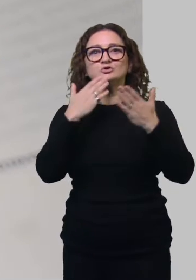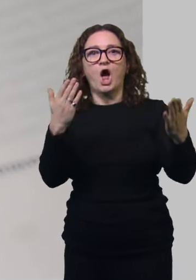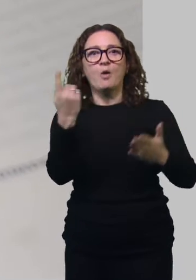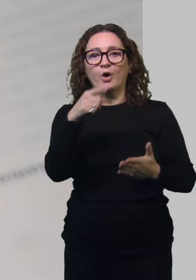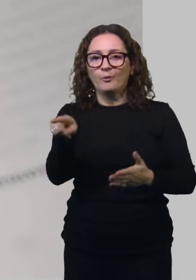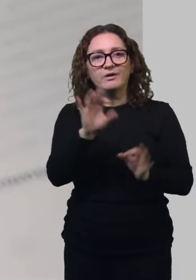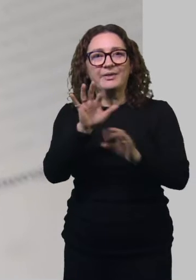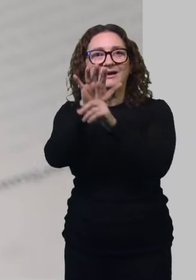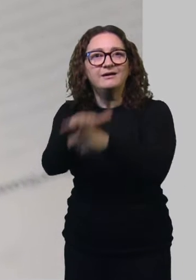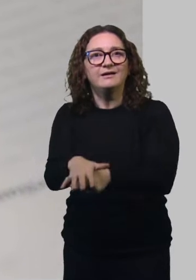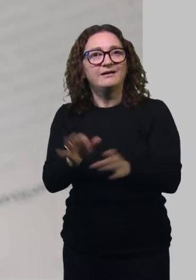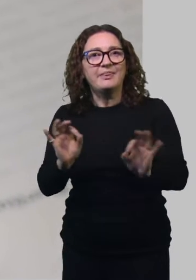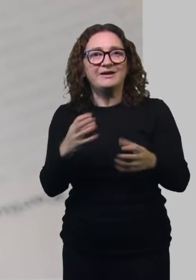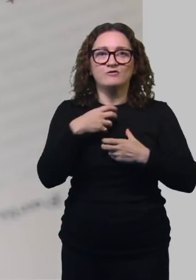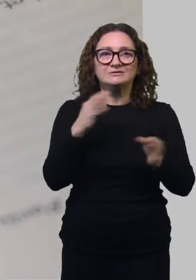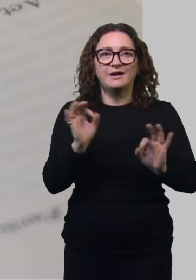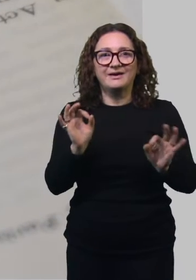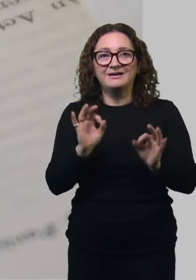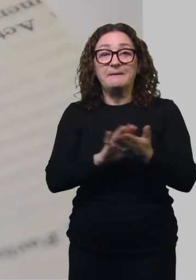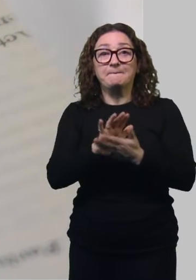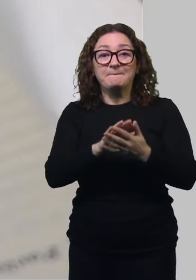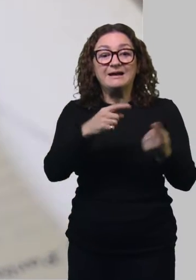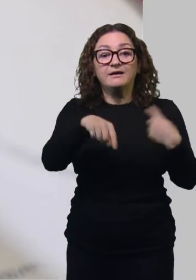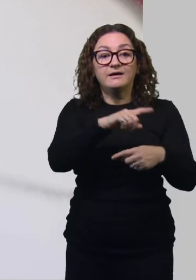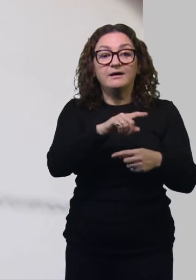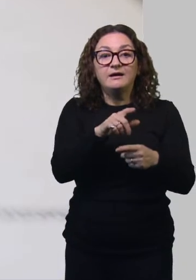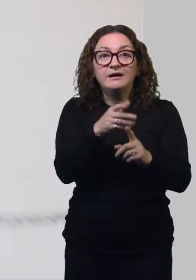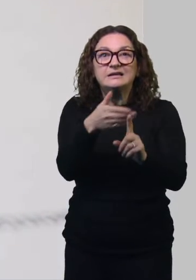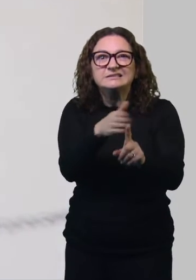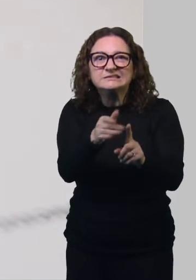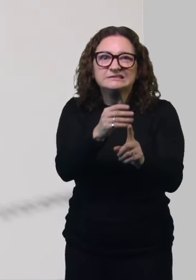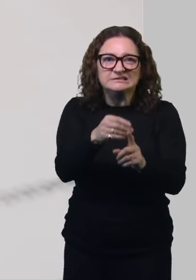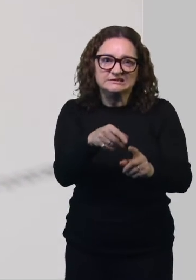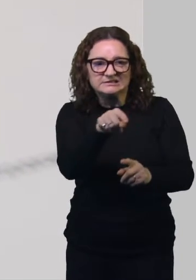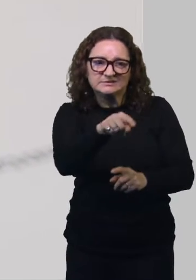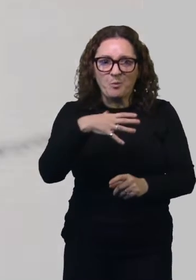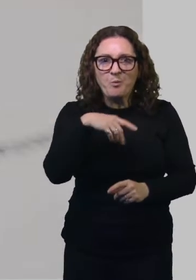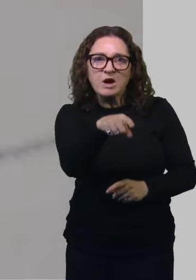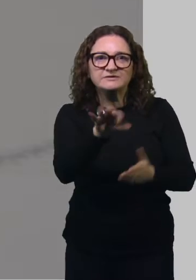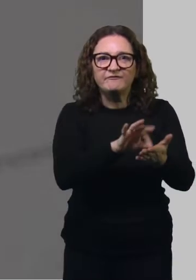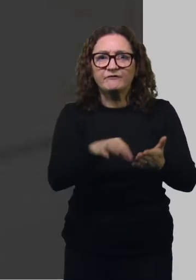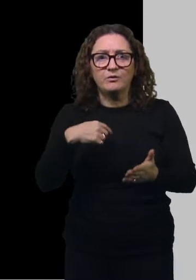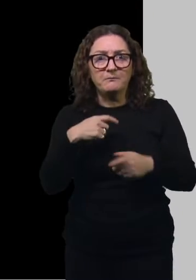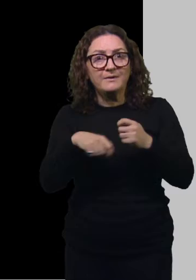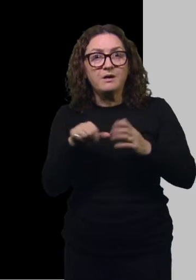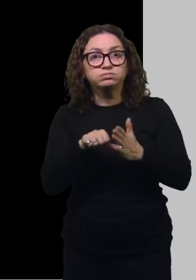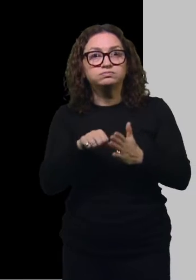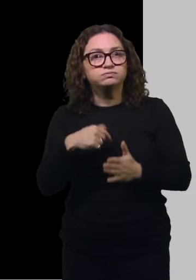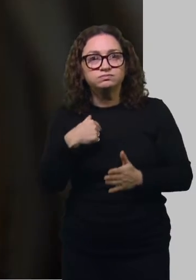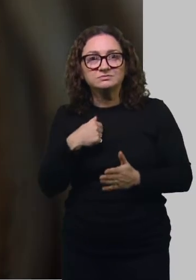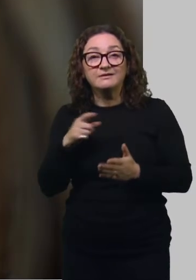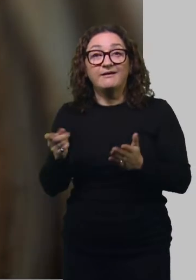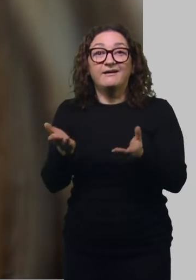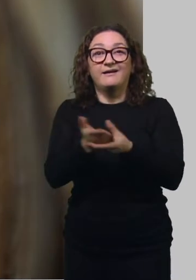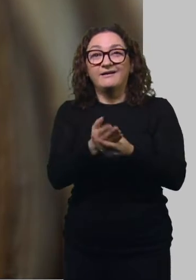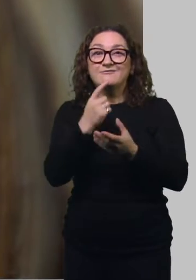they wanted. Modern acts are tied with a red ribbon and are signed at the back by the Clerk of the Parliaments.